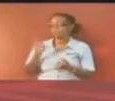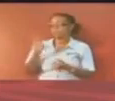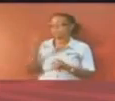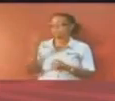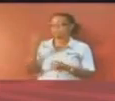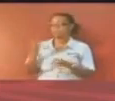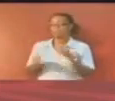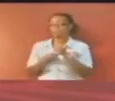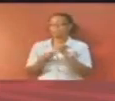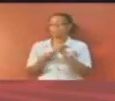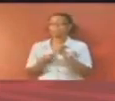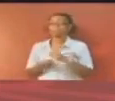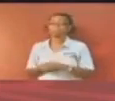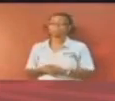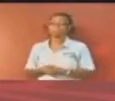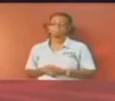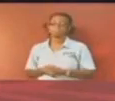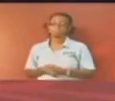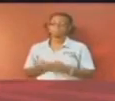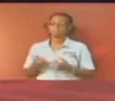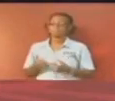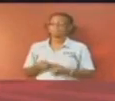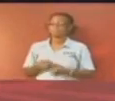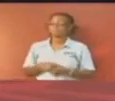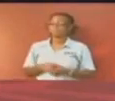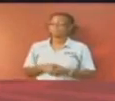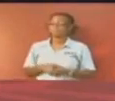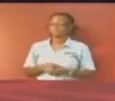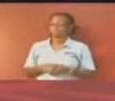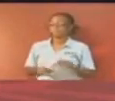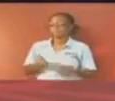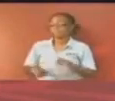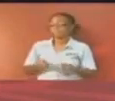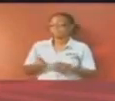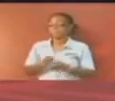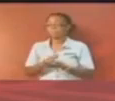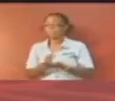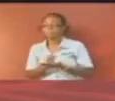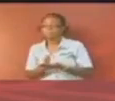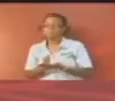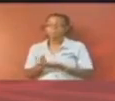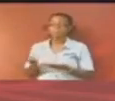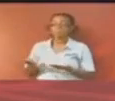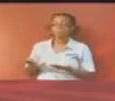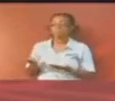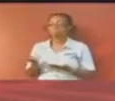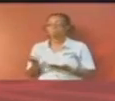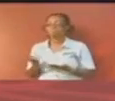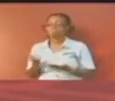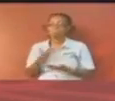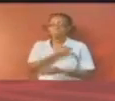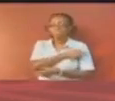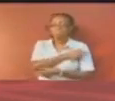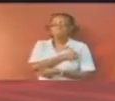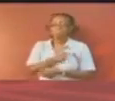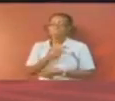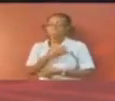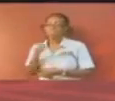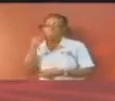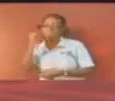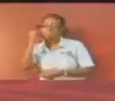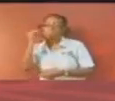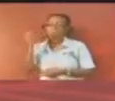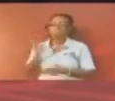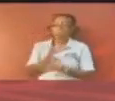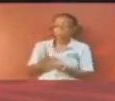between the hospital in terms of the ward and at home. This means that they are allowed to really function